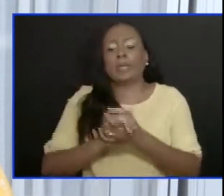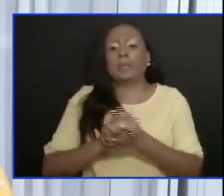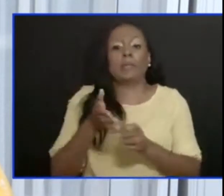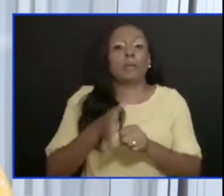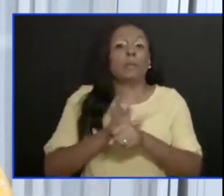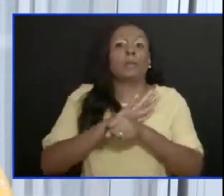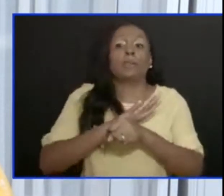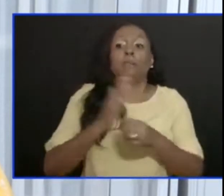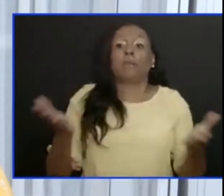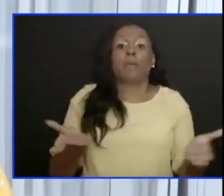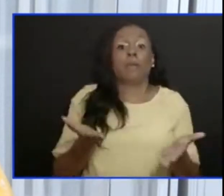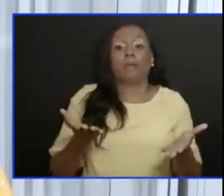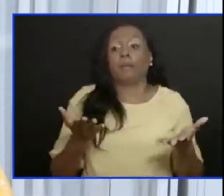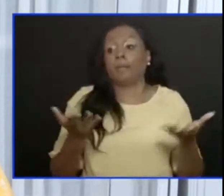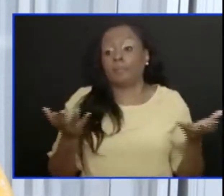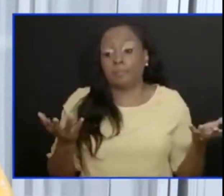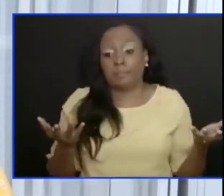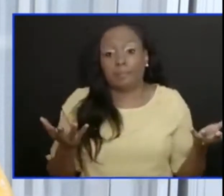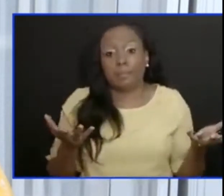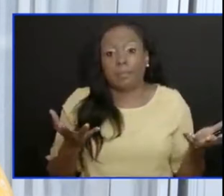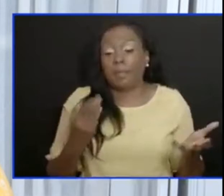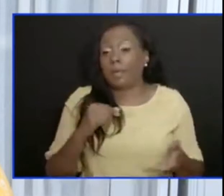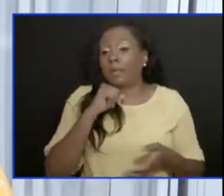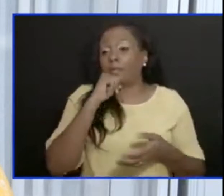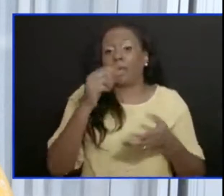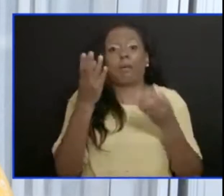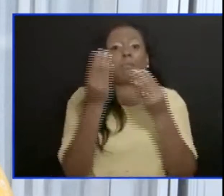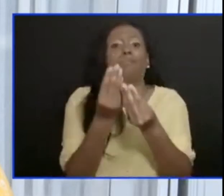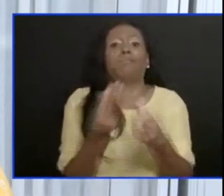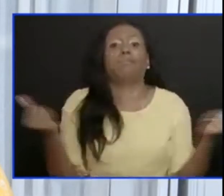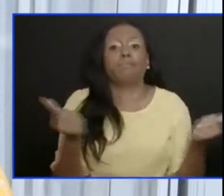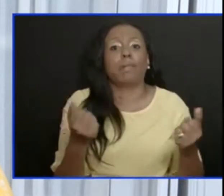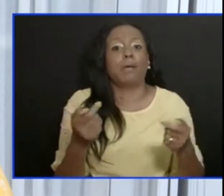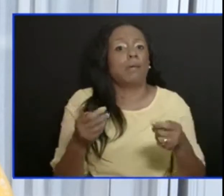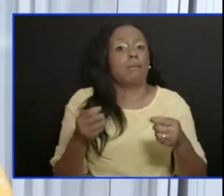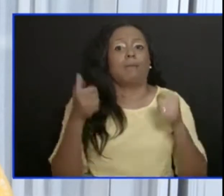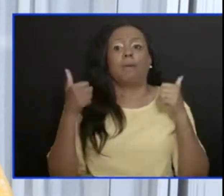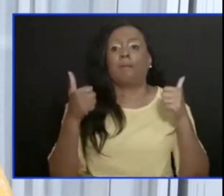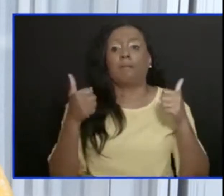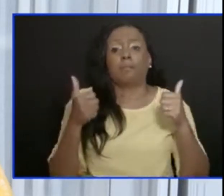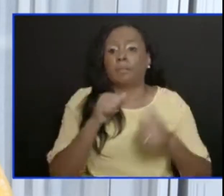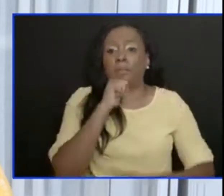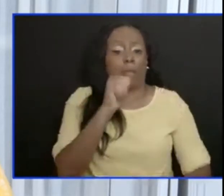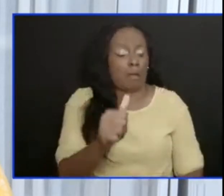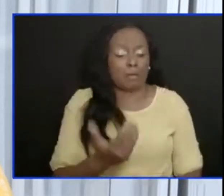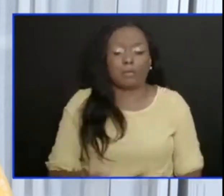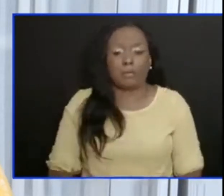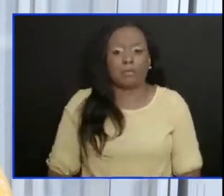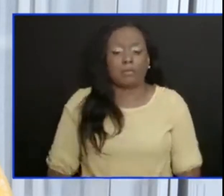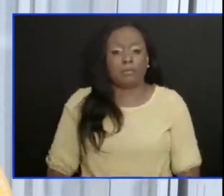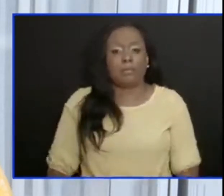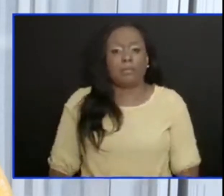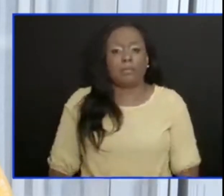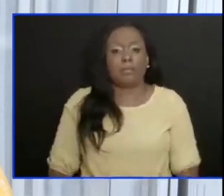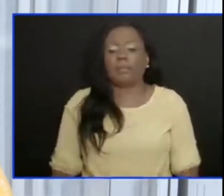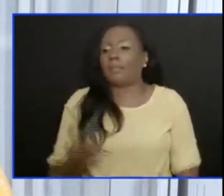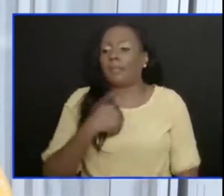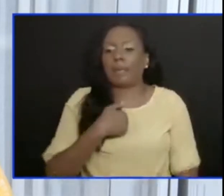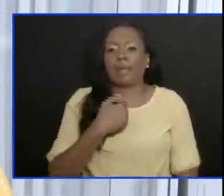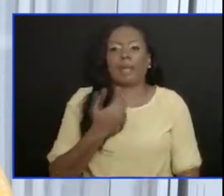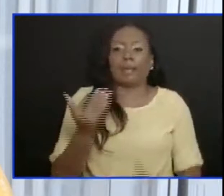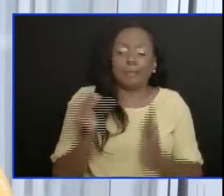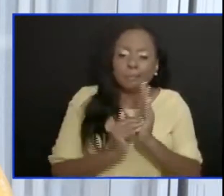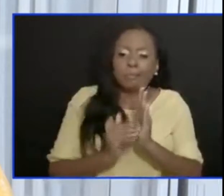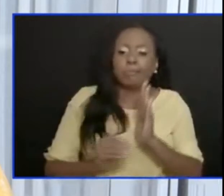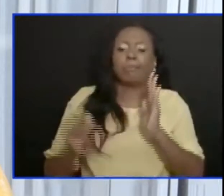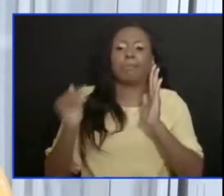here. And my friends, it's not going anywhere anytime soon. As I've said over and over to you, this